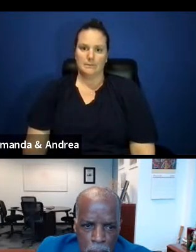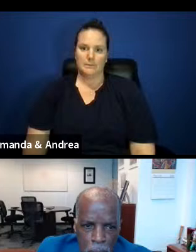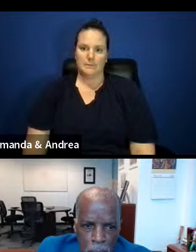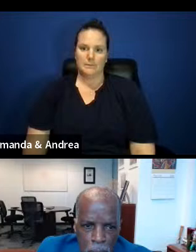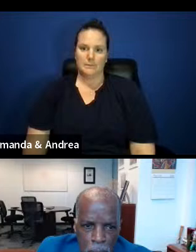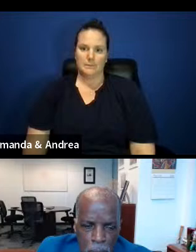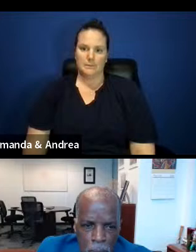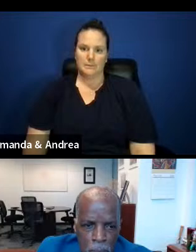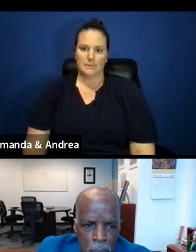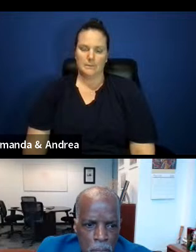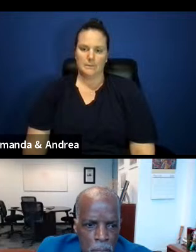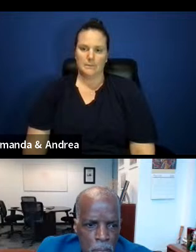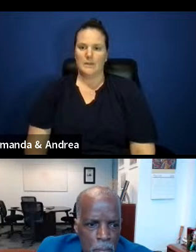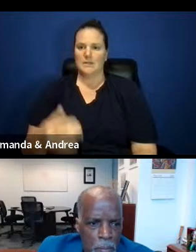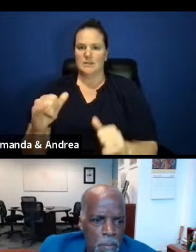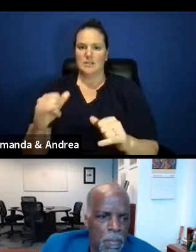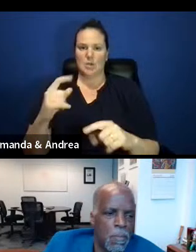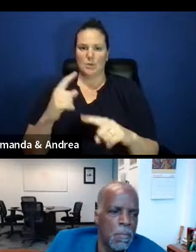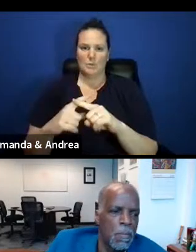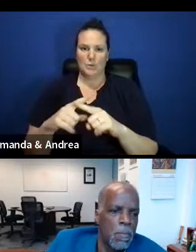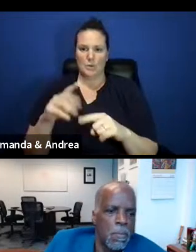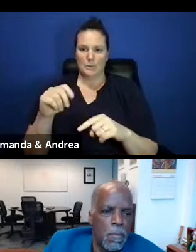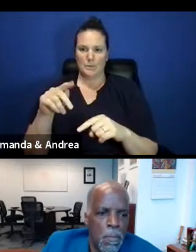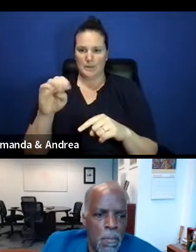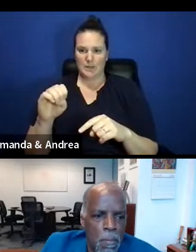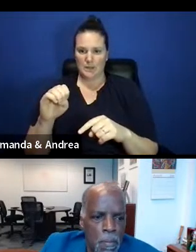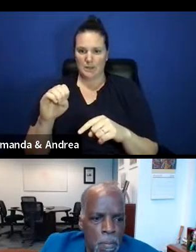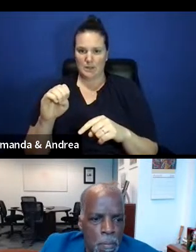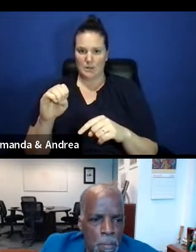Let's see, still on mute. Hold on one second, Pete.